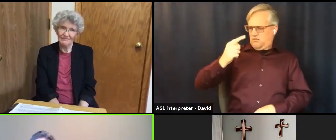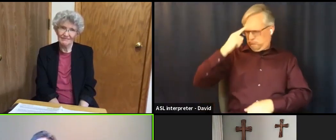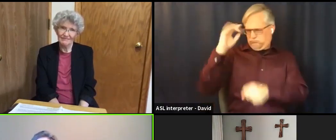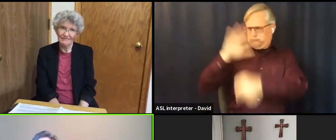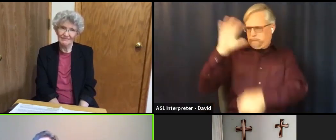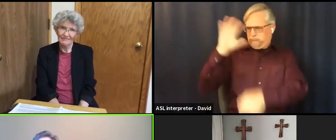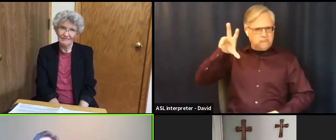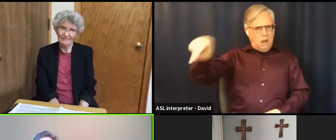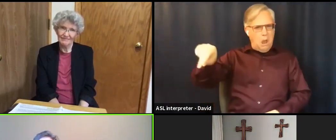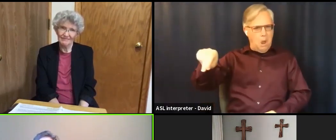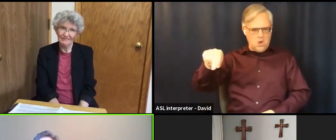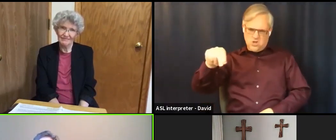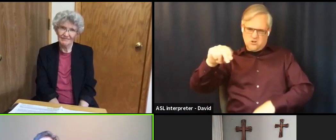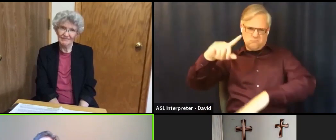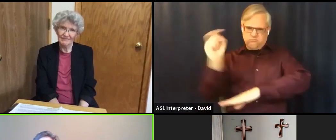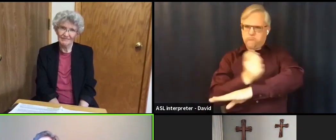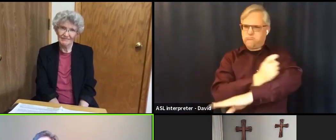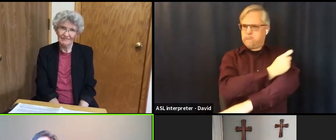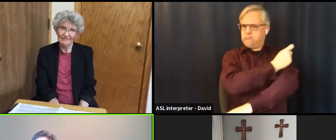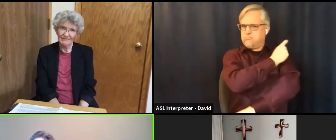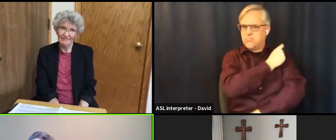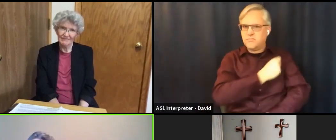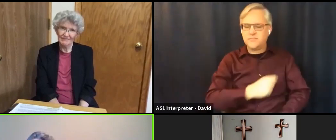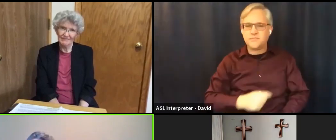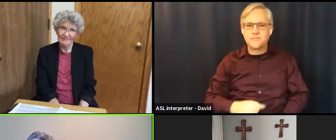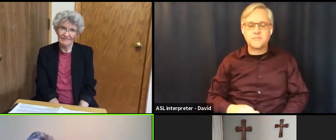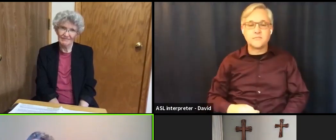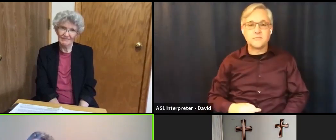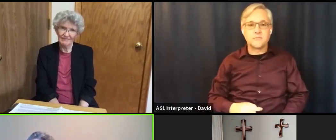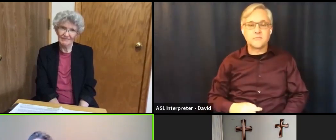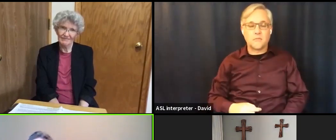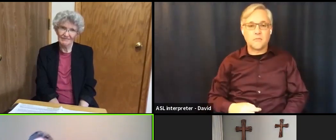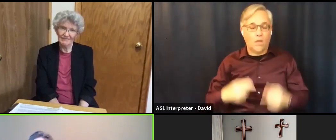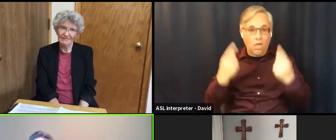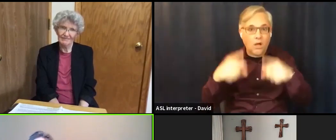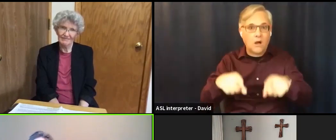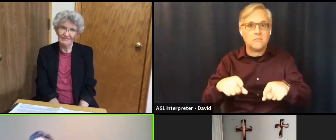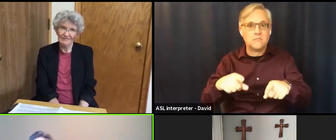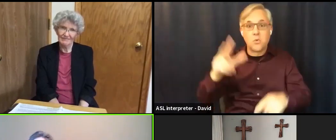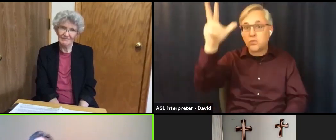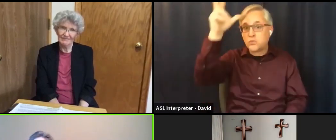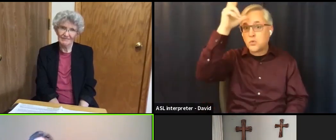And then the rooster crows,